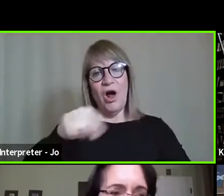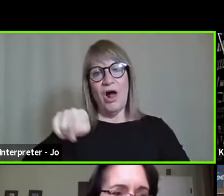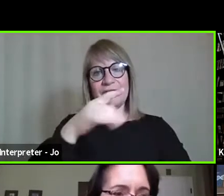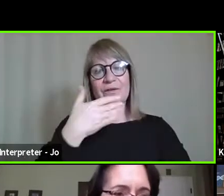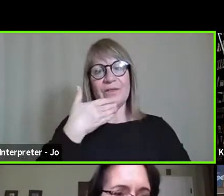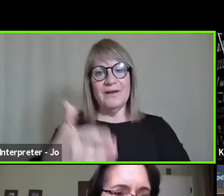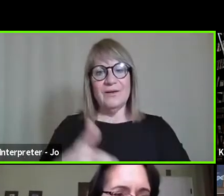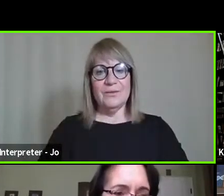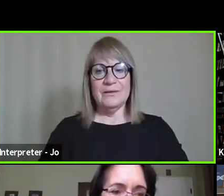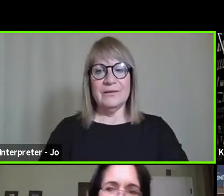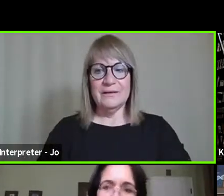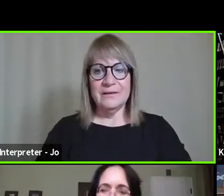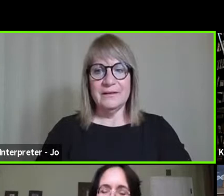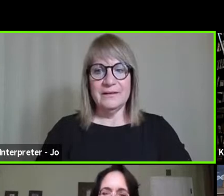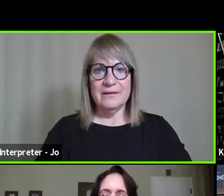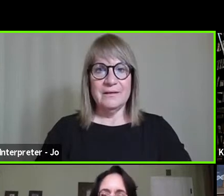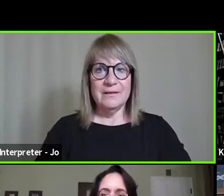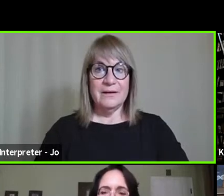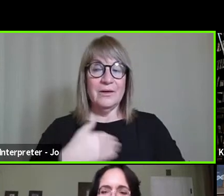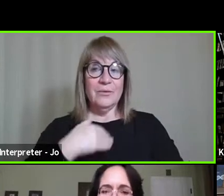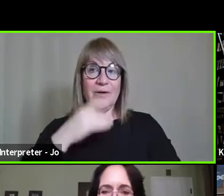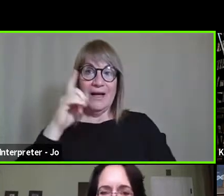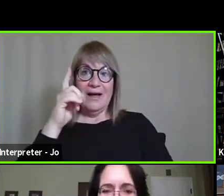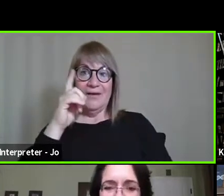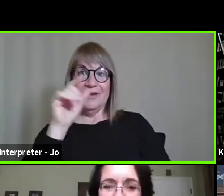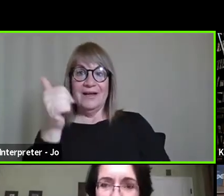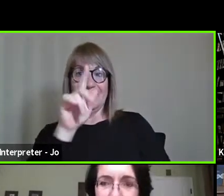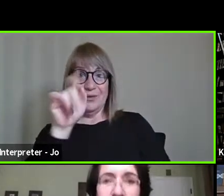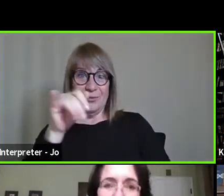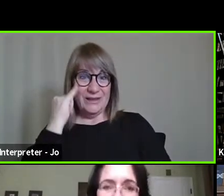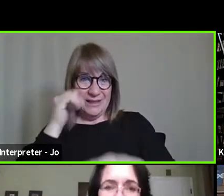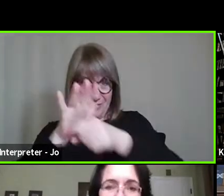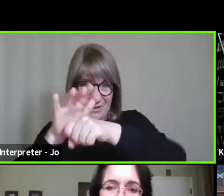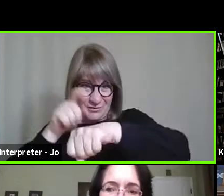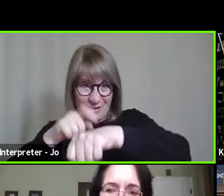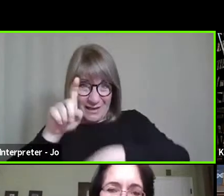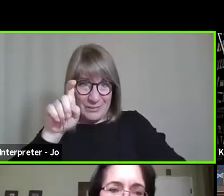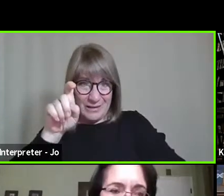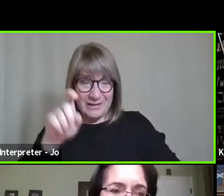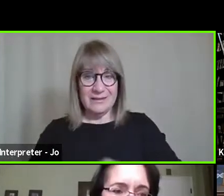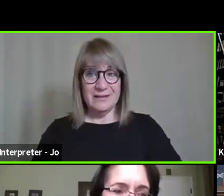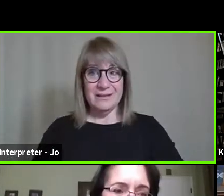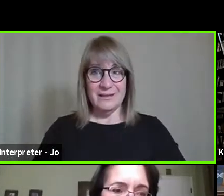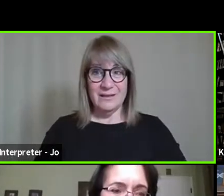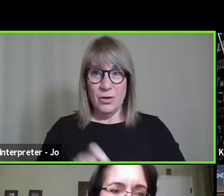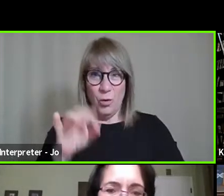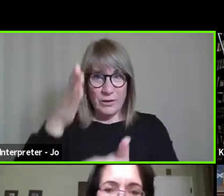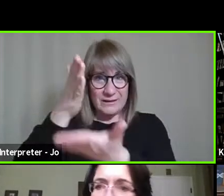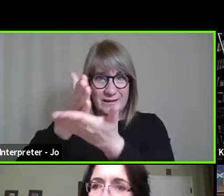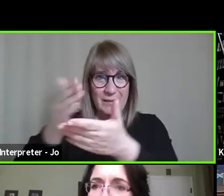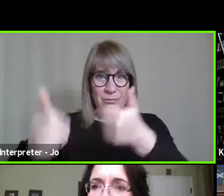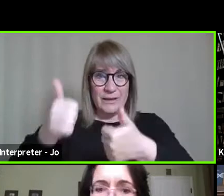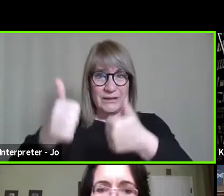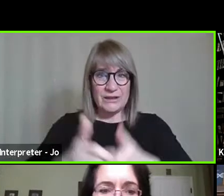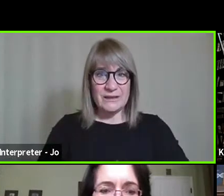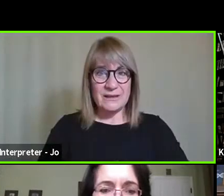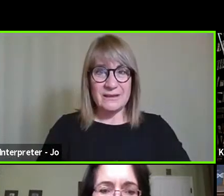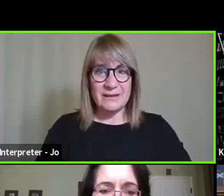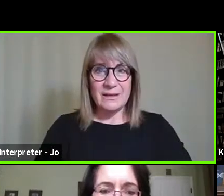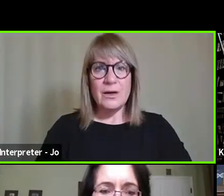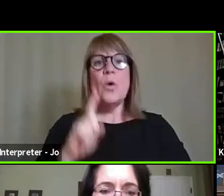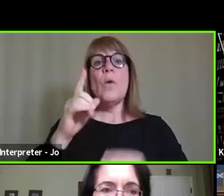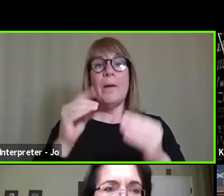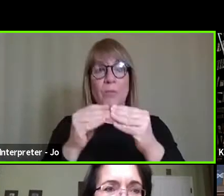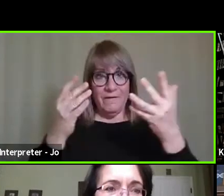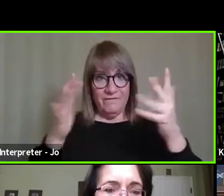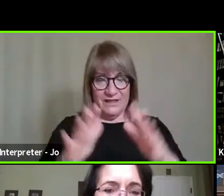so we have another question if there's time uh or should we stop um we could take one